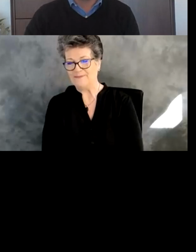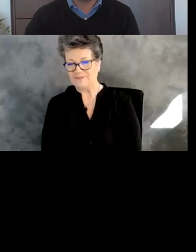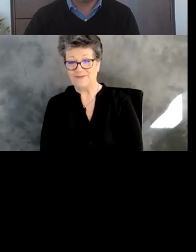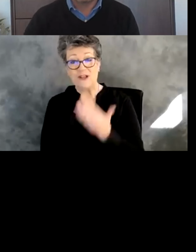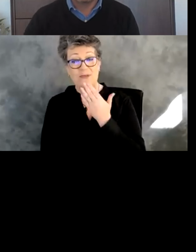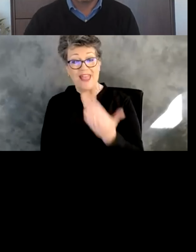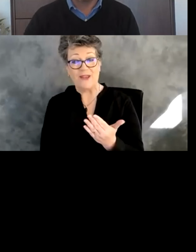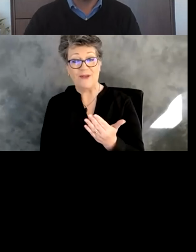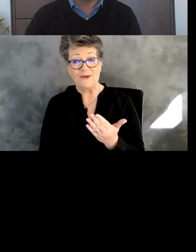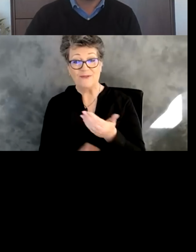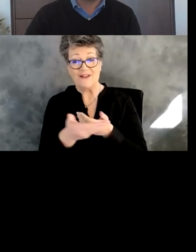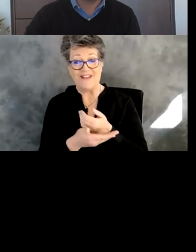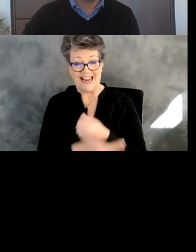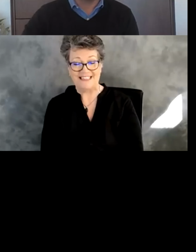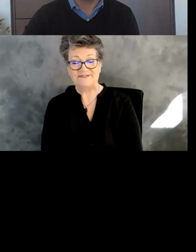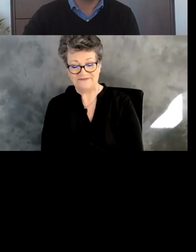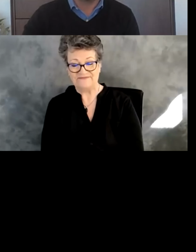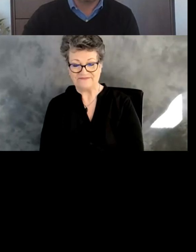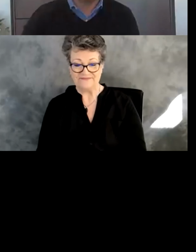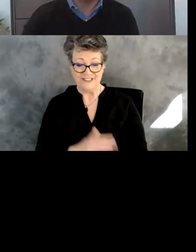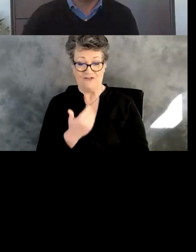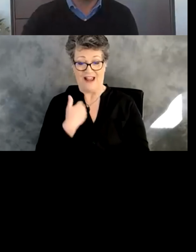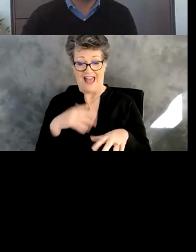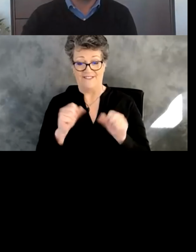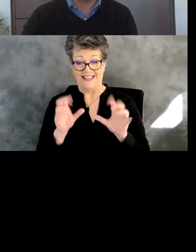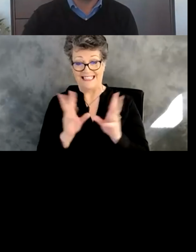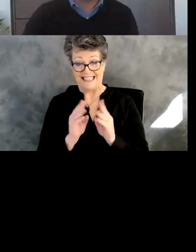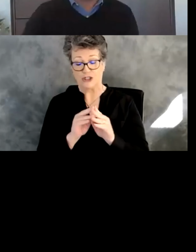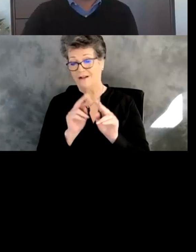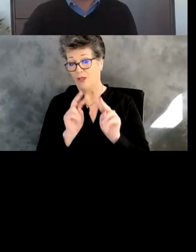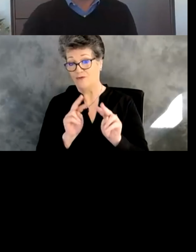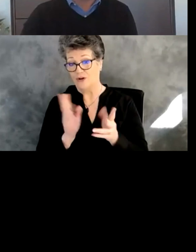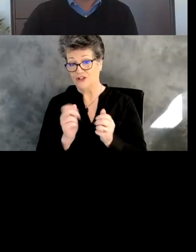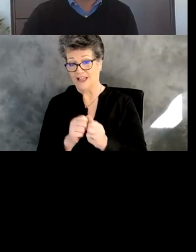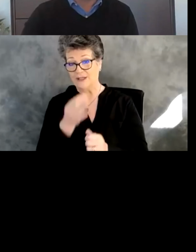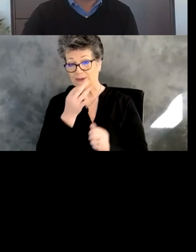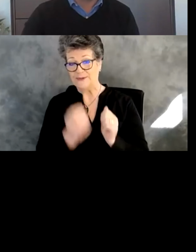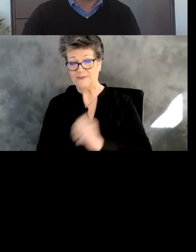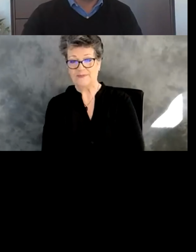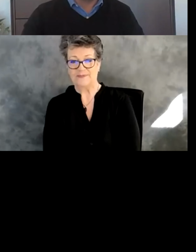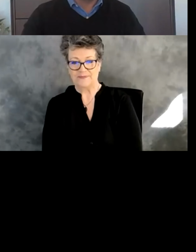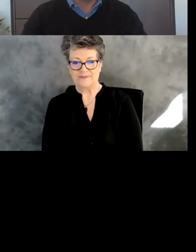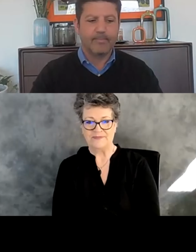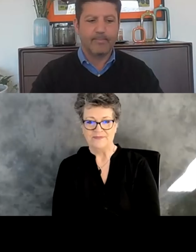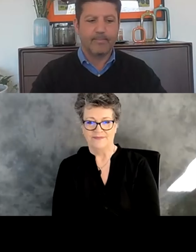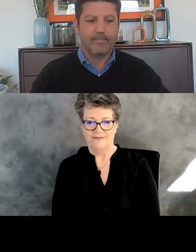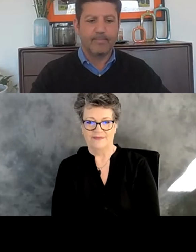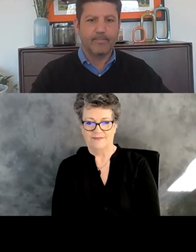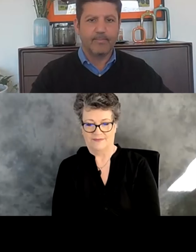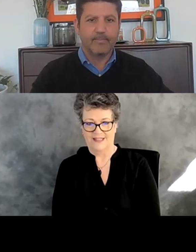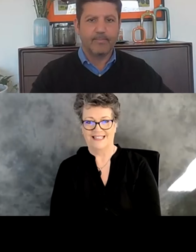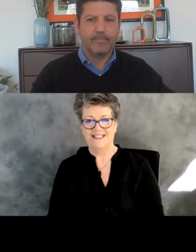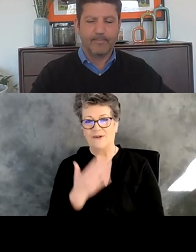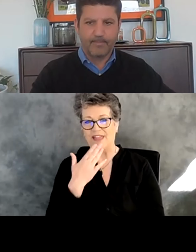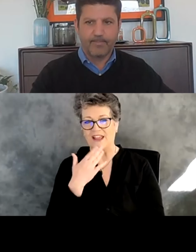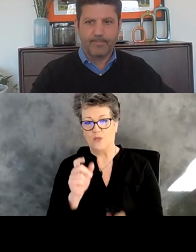thanks for having this session, and look forward to talking to you all soon. Great, thanks, Sarah. And we can also send